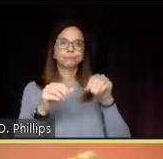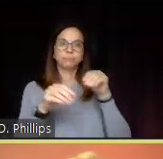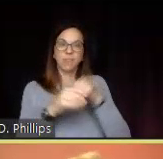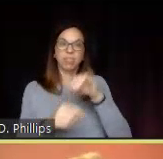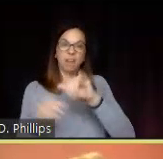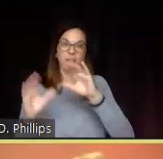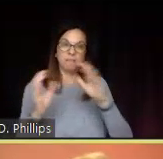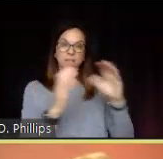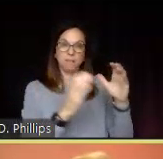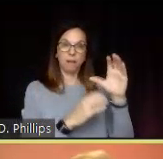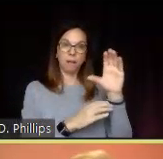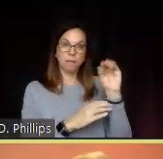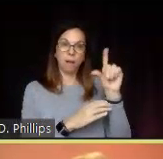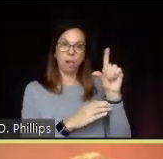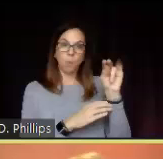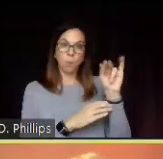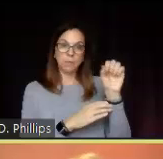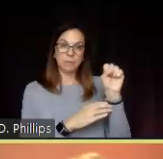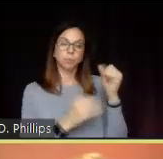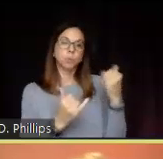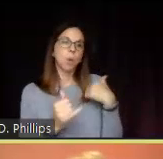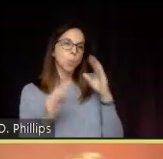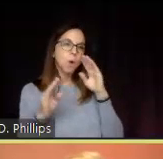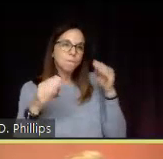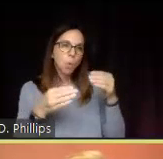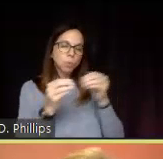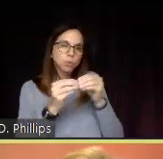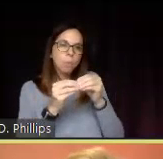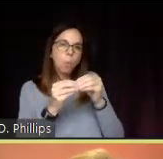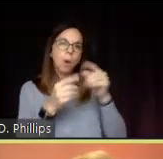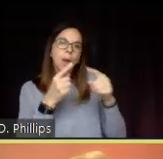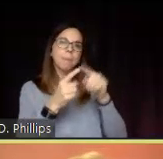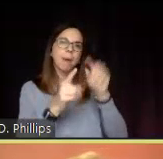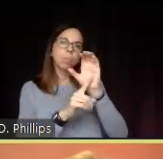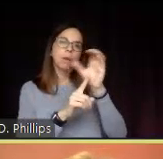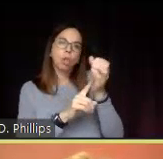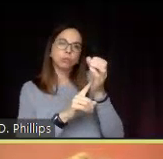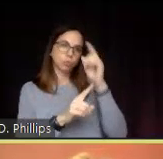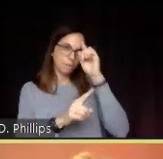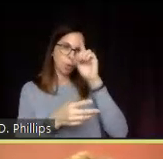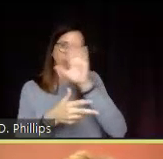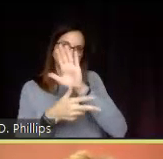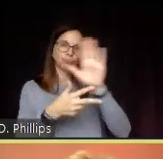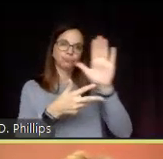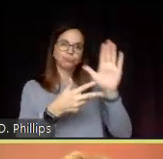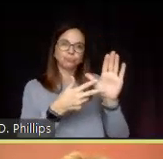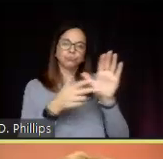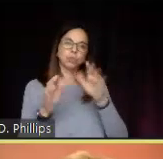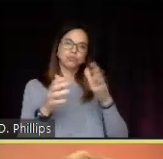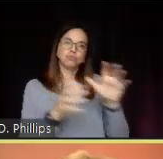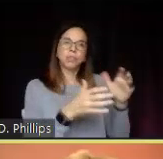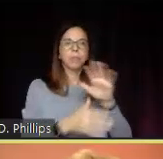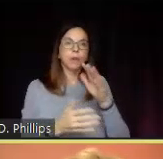colonies. Today we're going to focus a little bit more on the culture in each one of the regions, what their social life